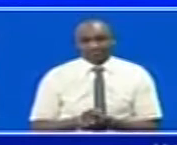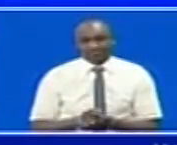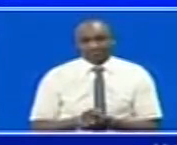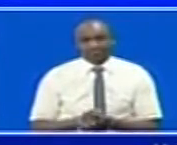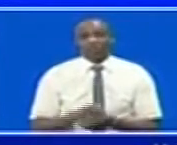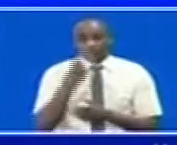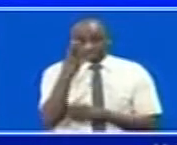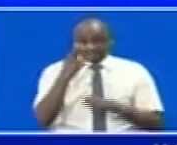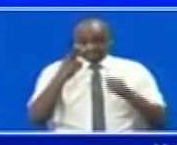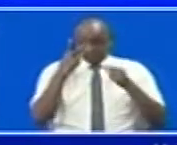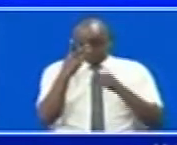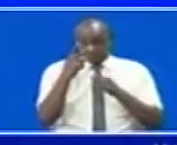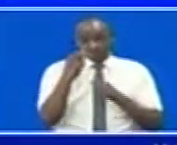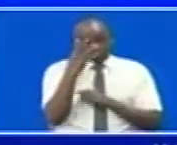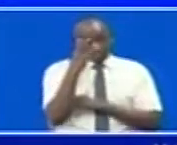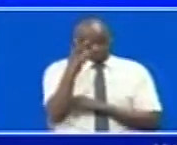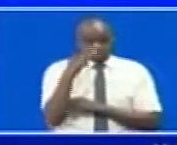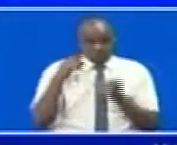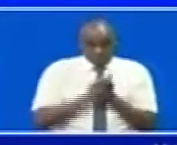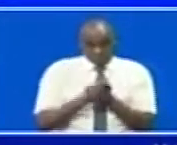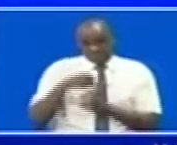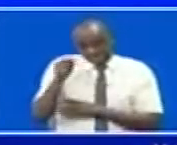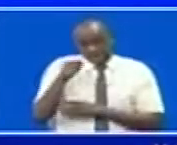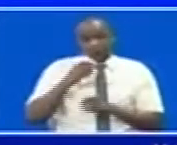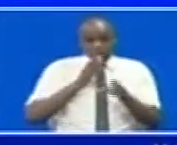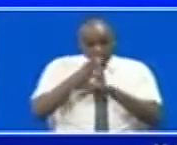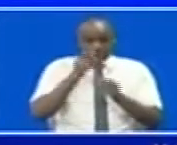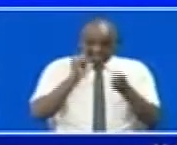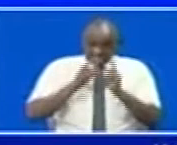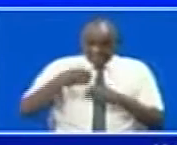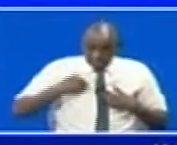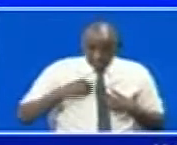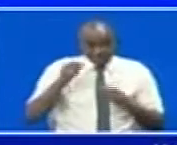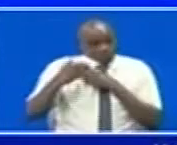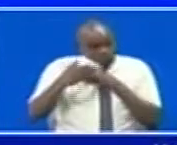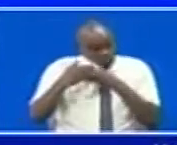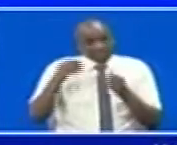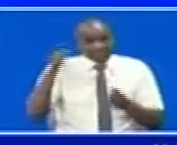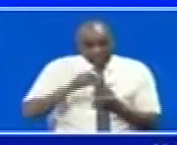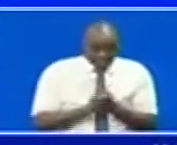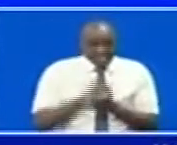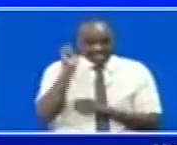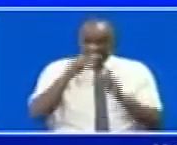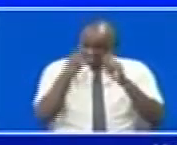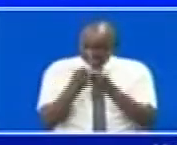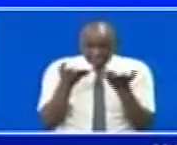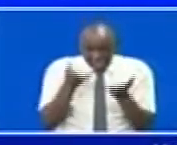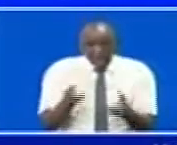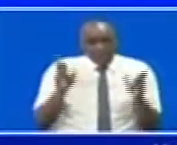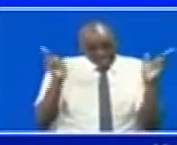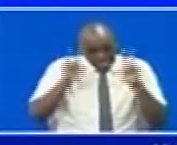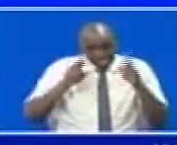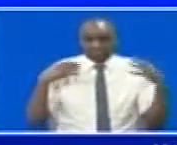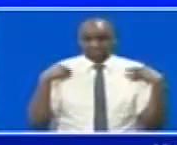The 42nd edition of the IAAF World Cross Country Championship is fast approaching, and the Kenyan team is now setting